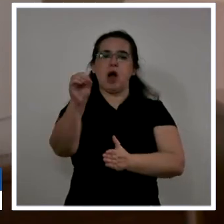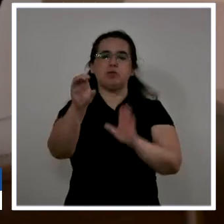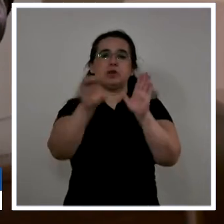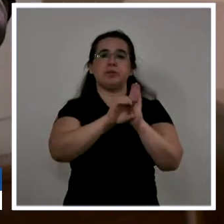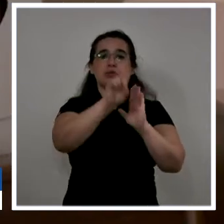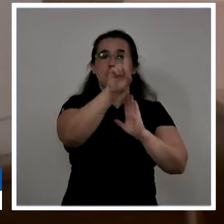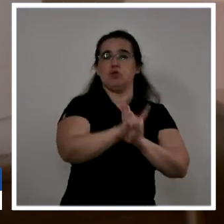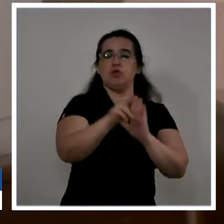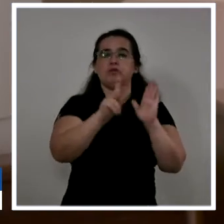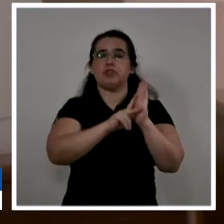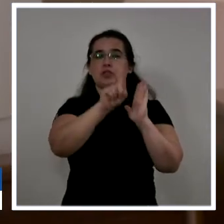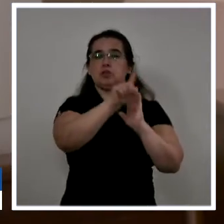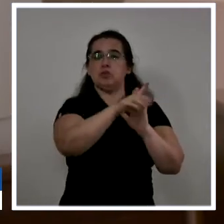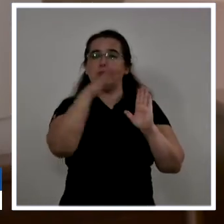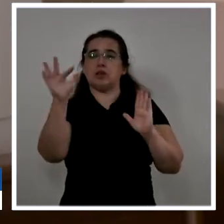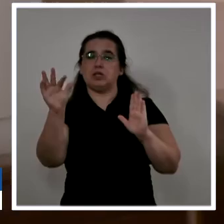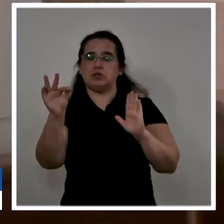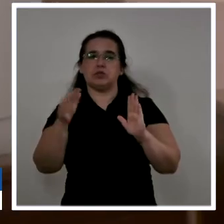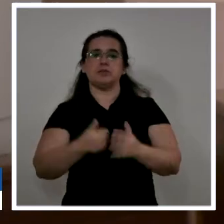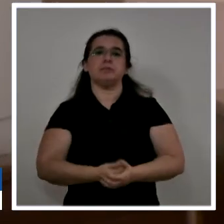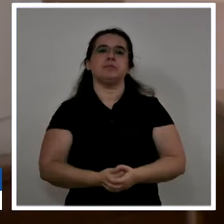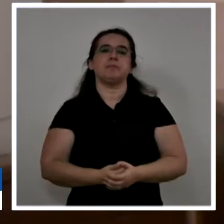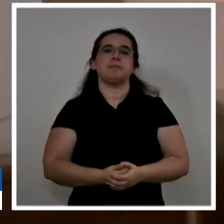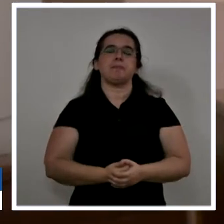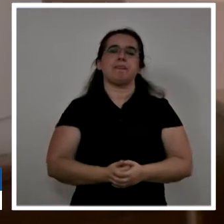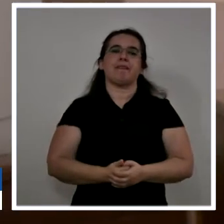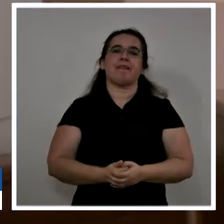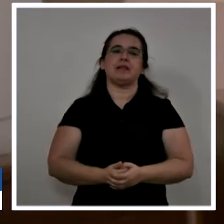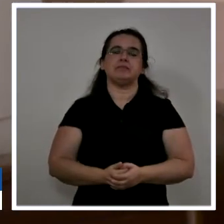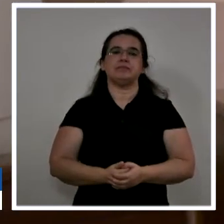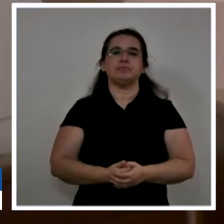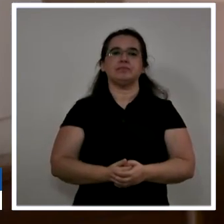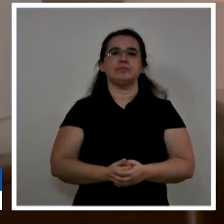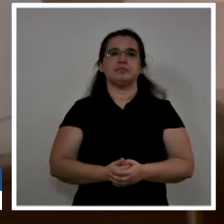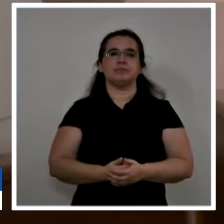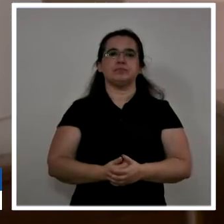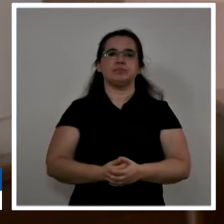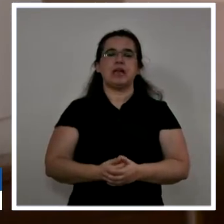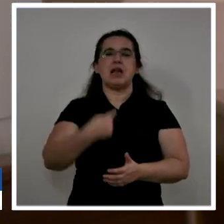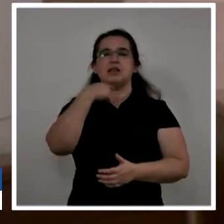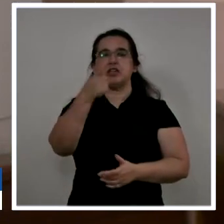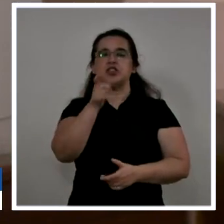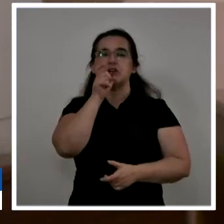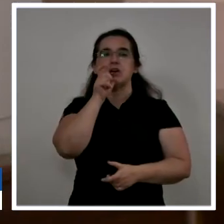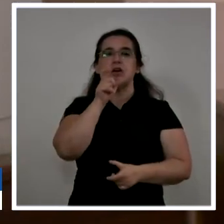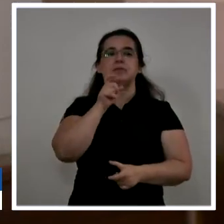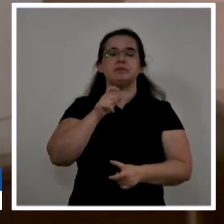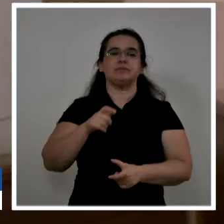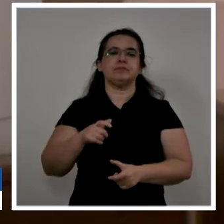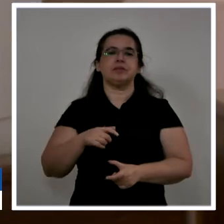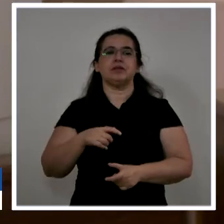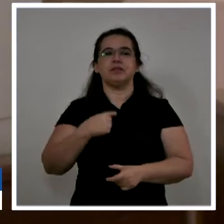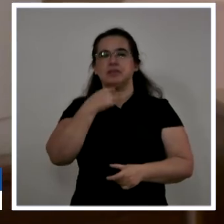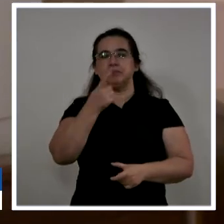1 e 14, it says that the Word became flesh diz que a and dwelt among